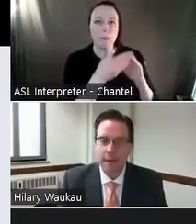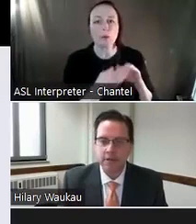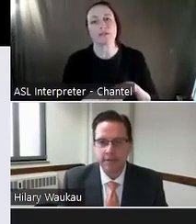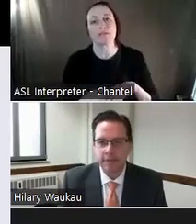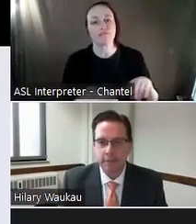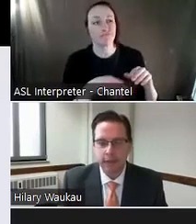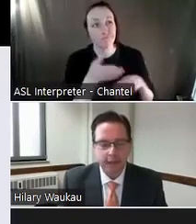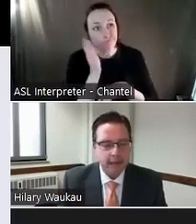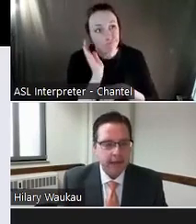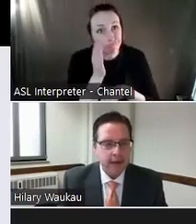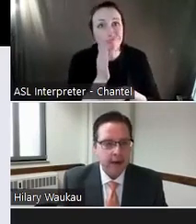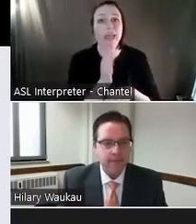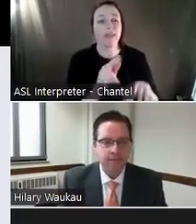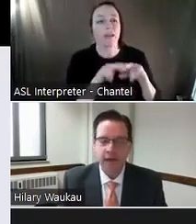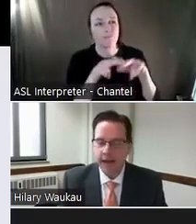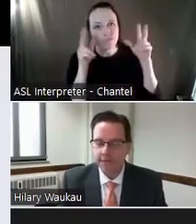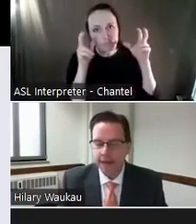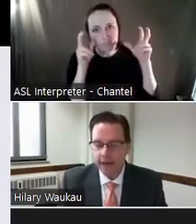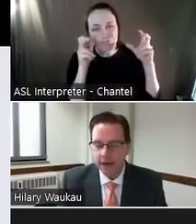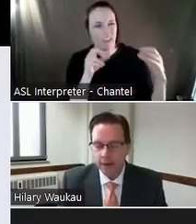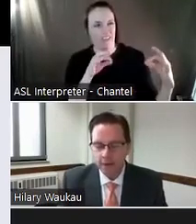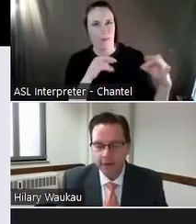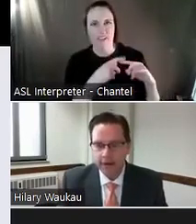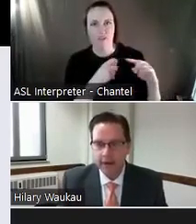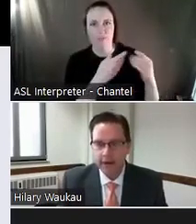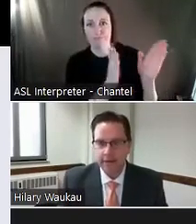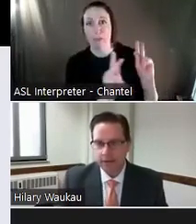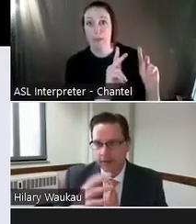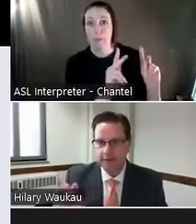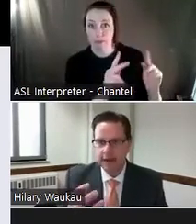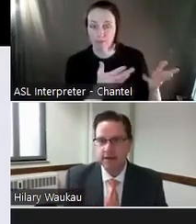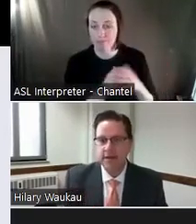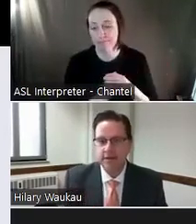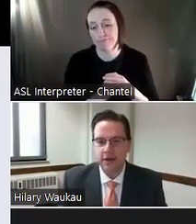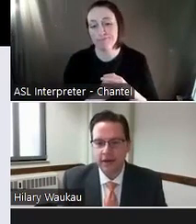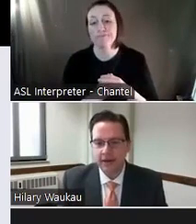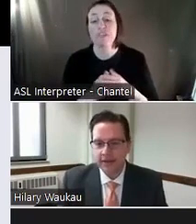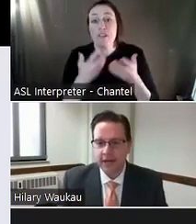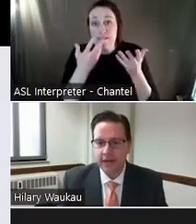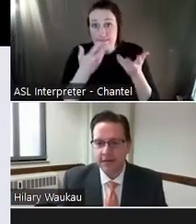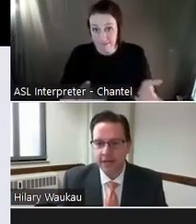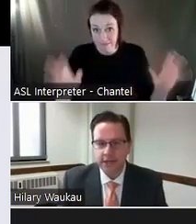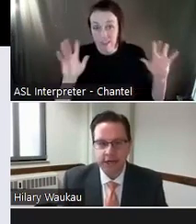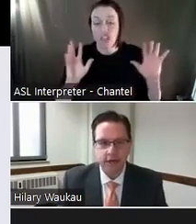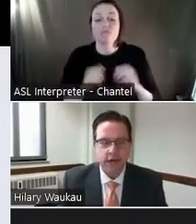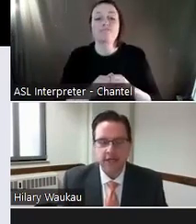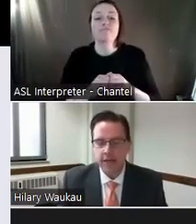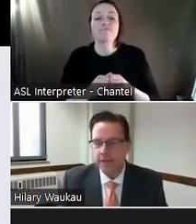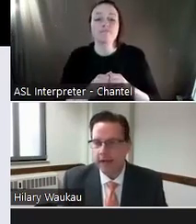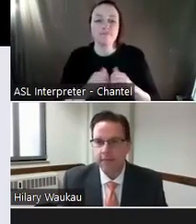from members of the public. After that, we'll then they'll convene, and then they'll start having executive sessions